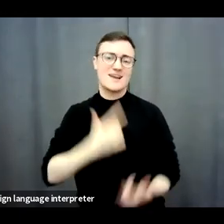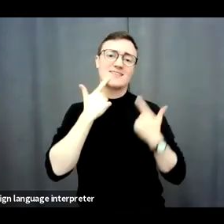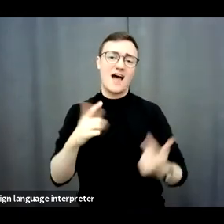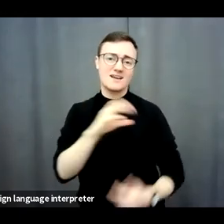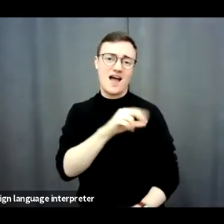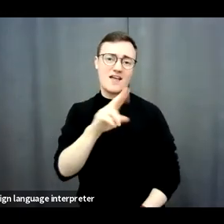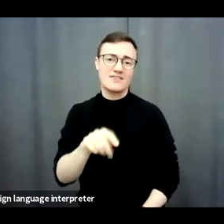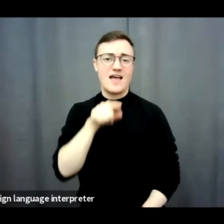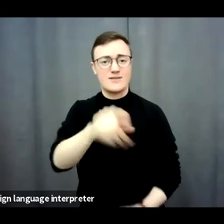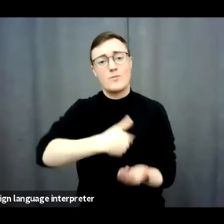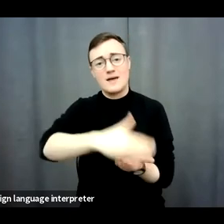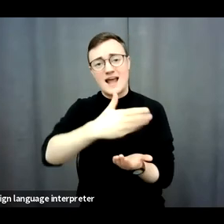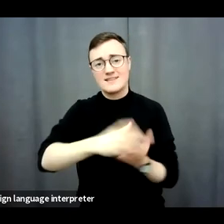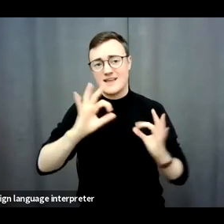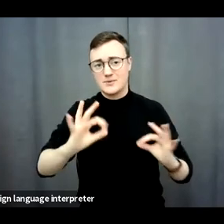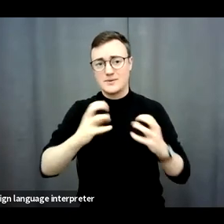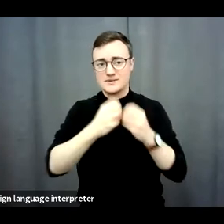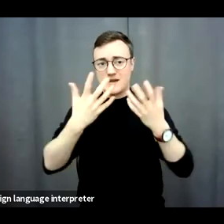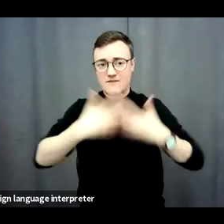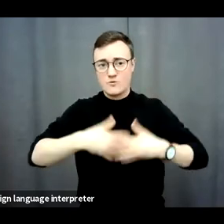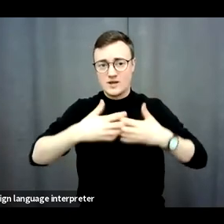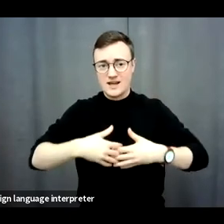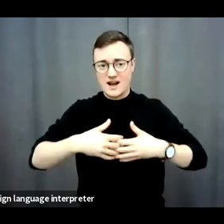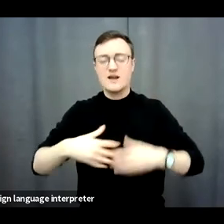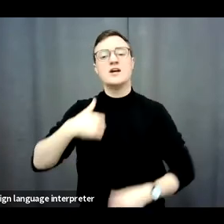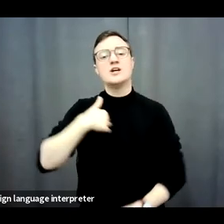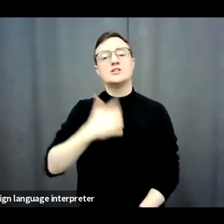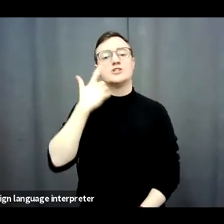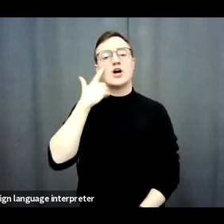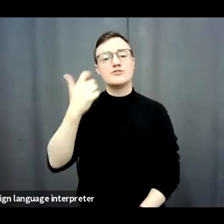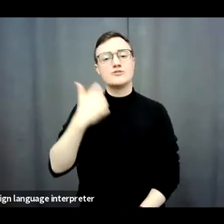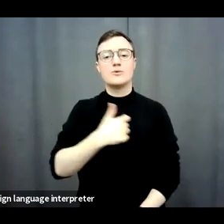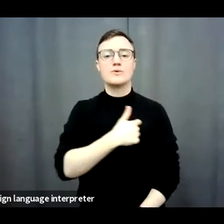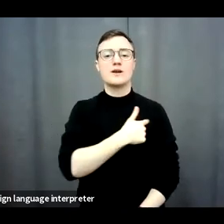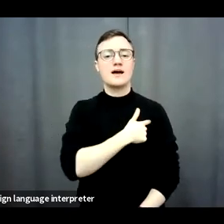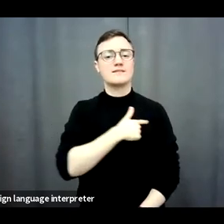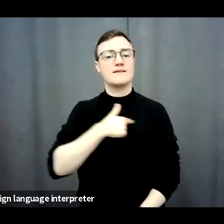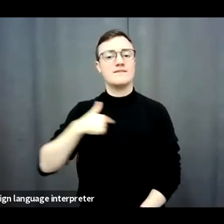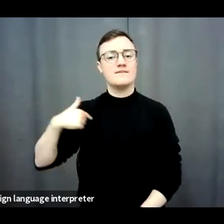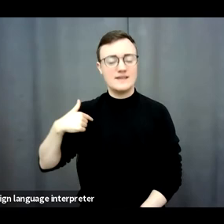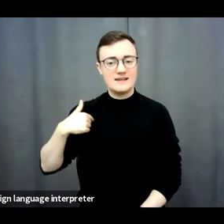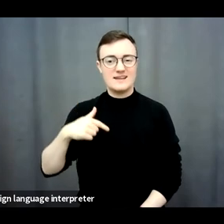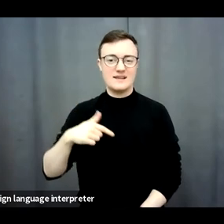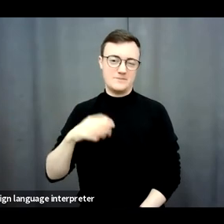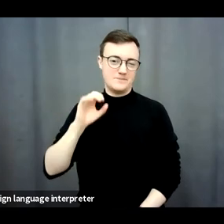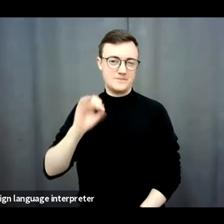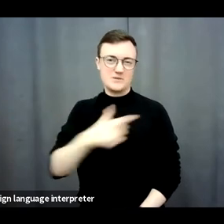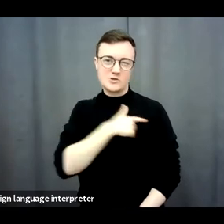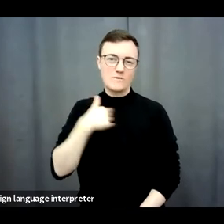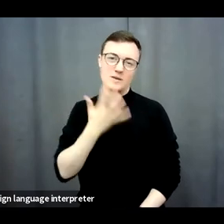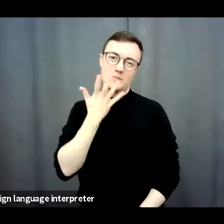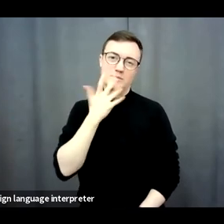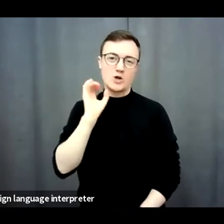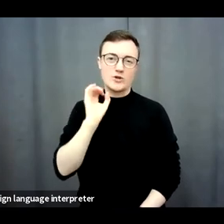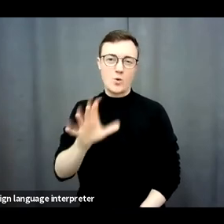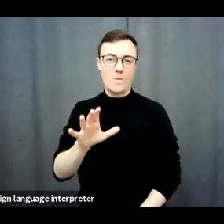with us. But also I think for a very candid, you know, conversation about some of the challenges that still exist